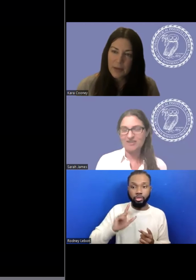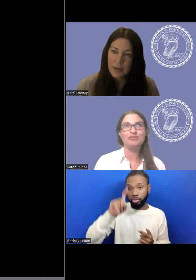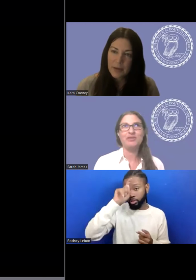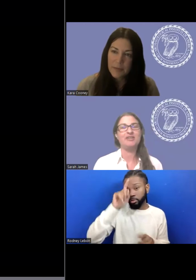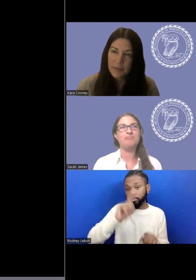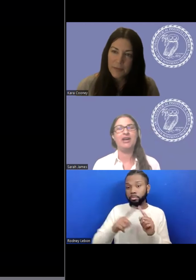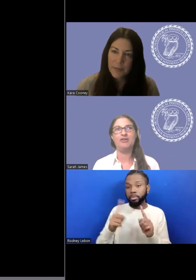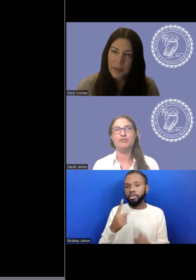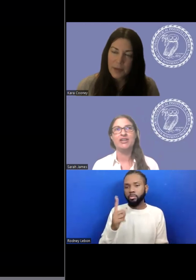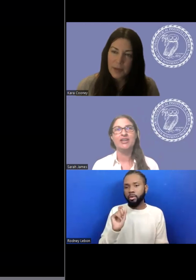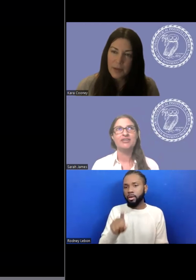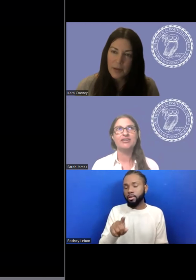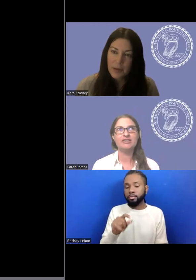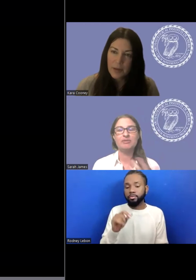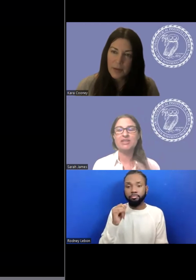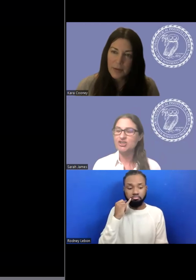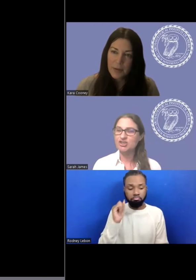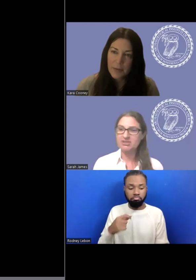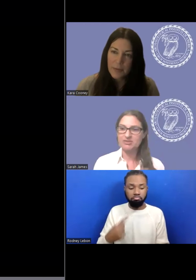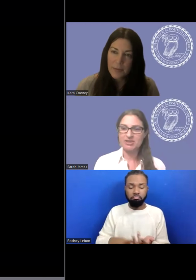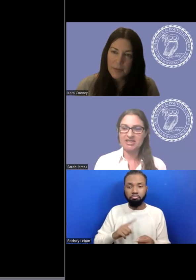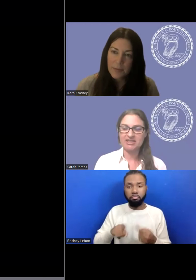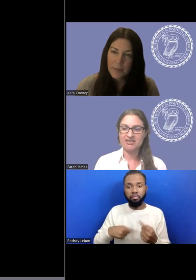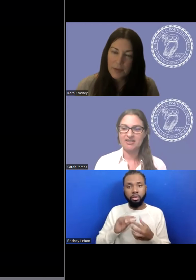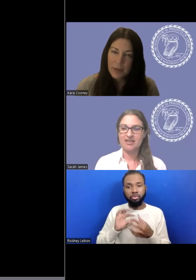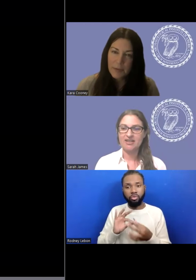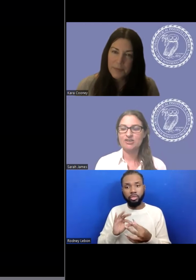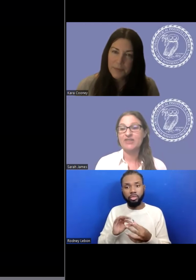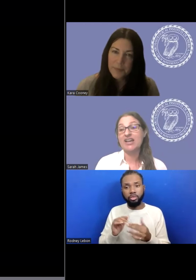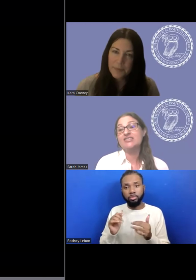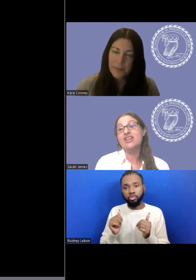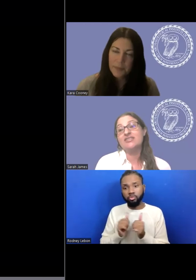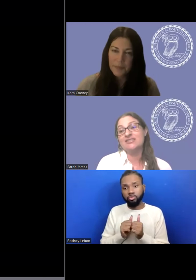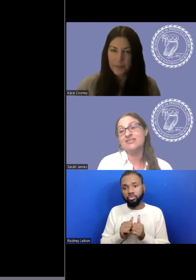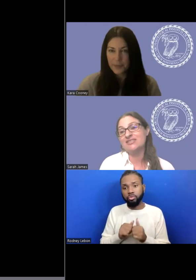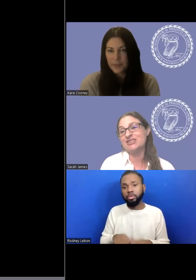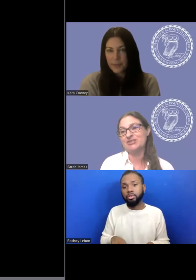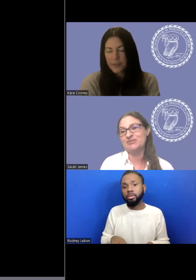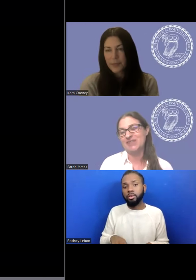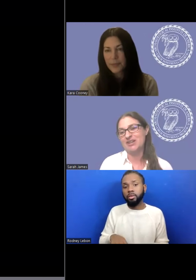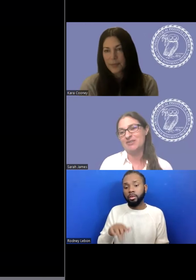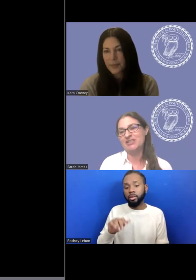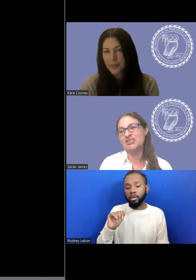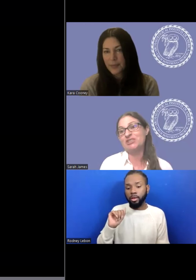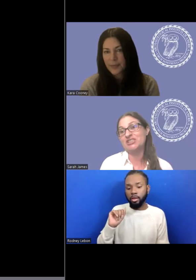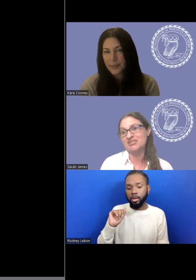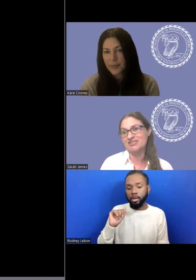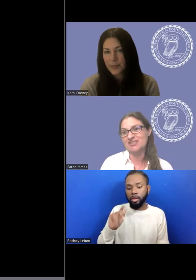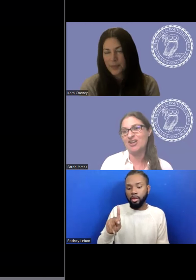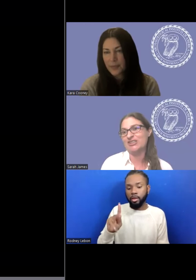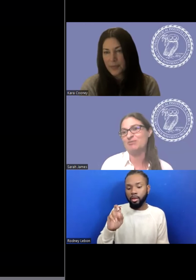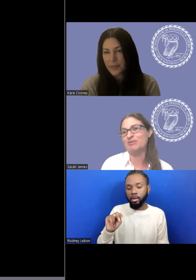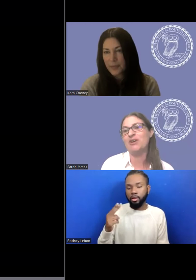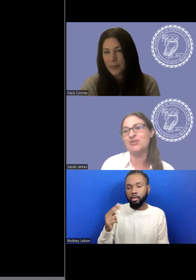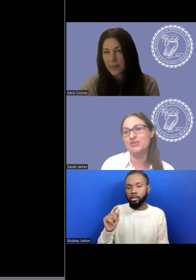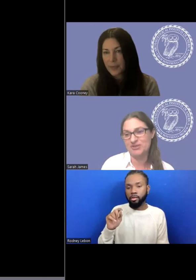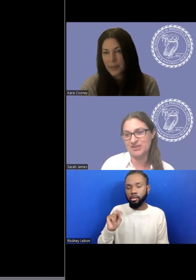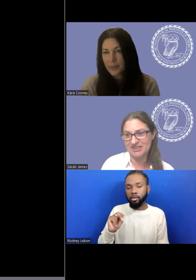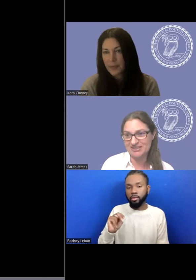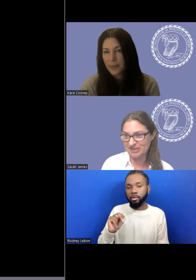talk a little bit about the relationship between sort of Akhenaten's Egyptian concept